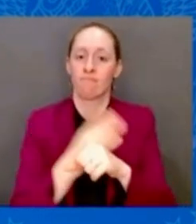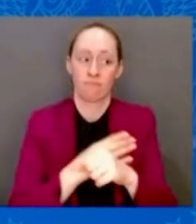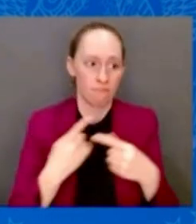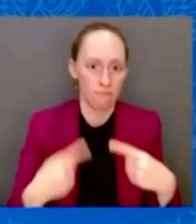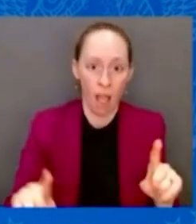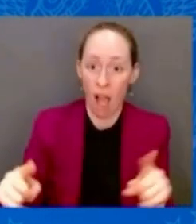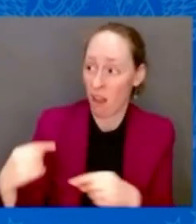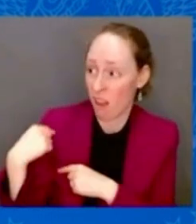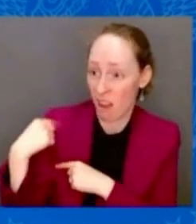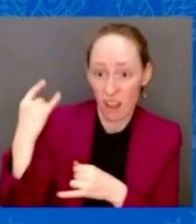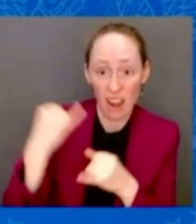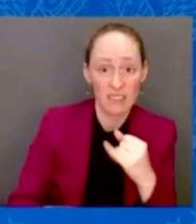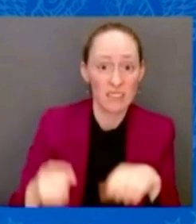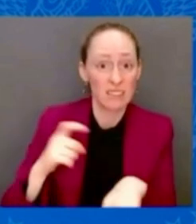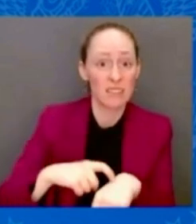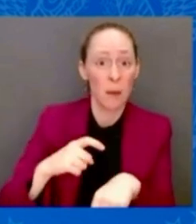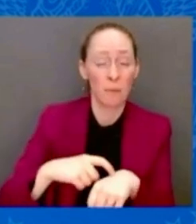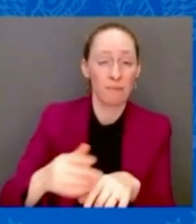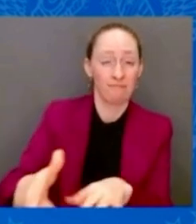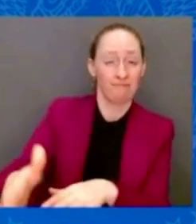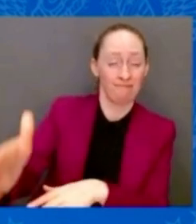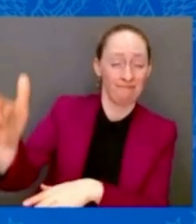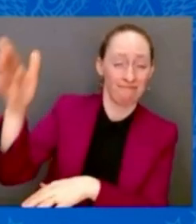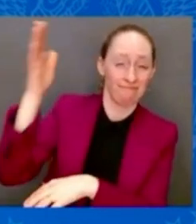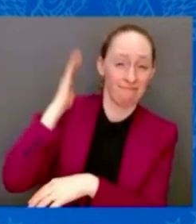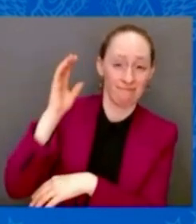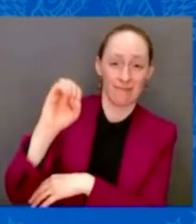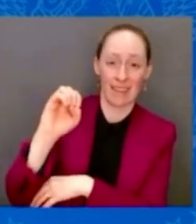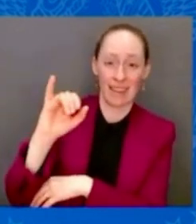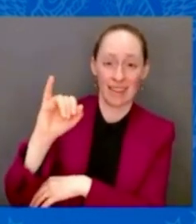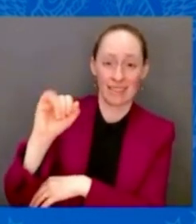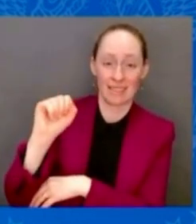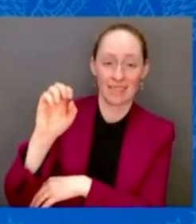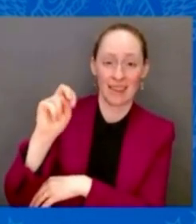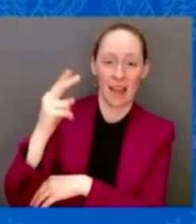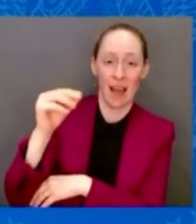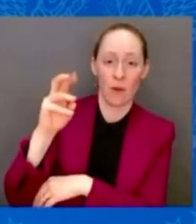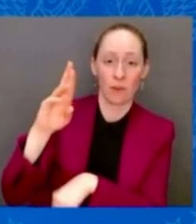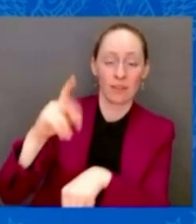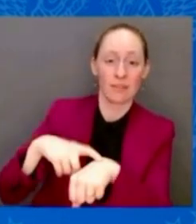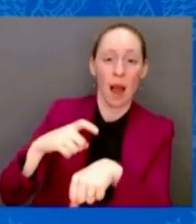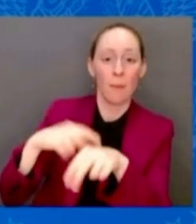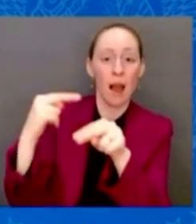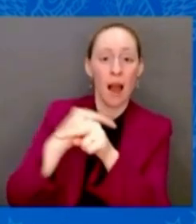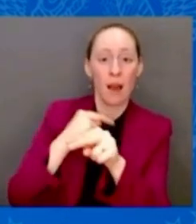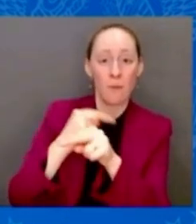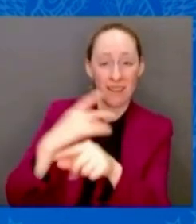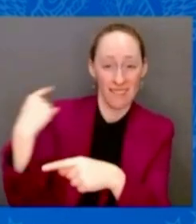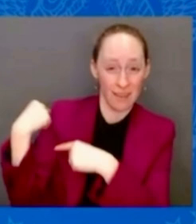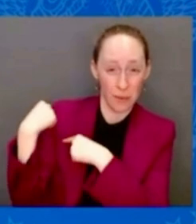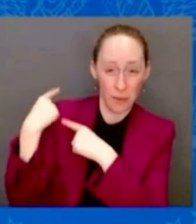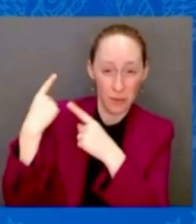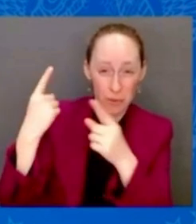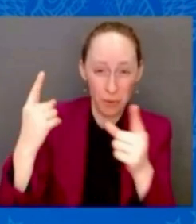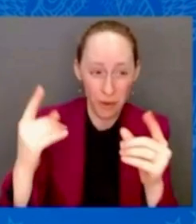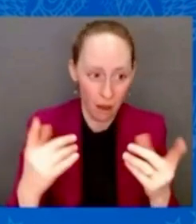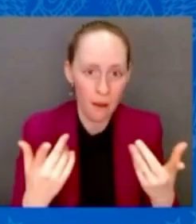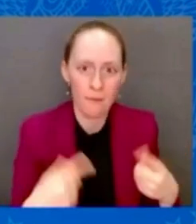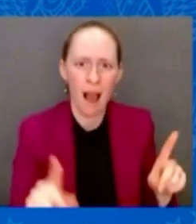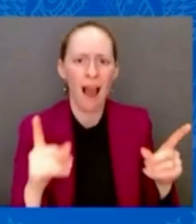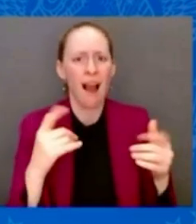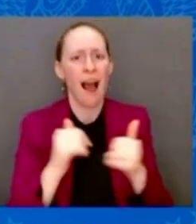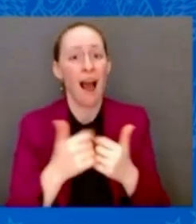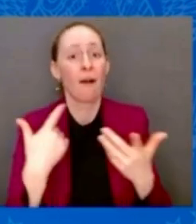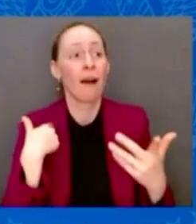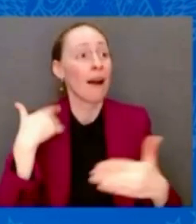world economically and have a second-class infrastructure system? When people hear infrastructure, they think only of roads and